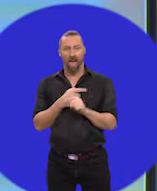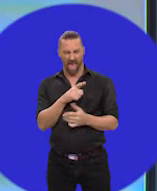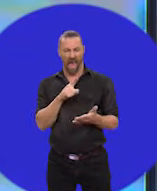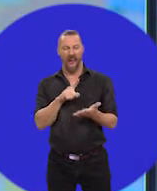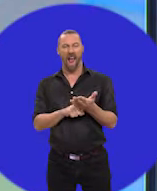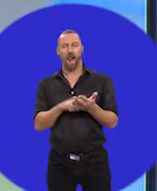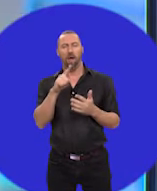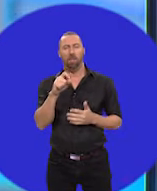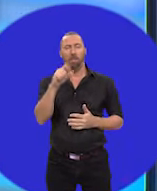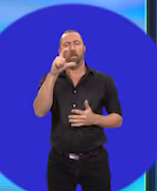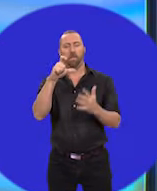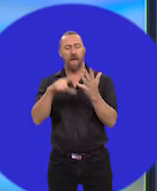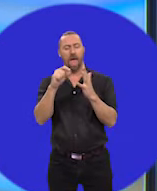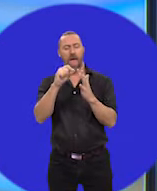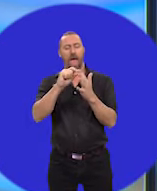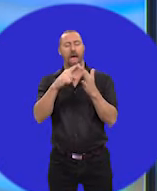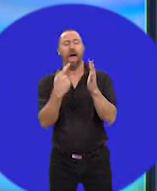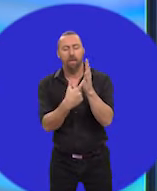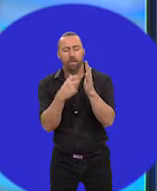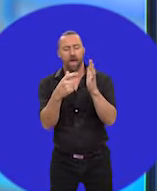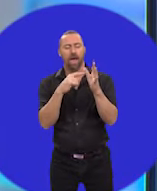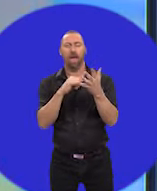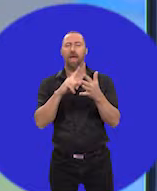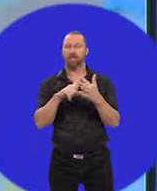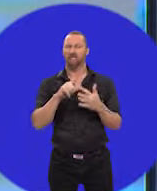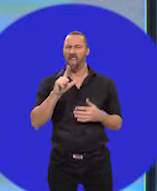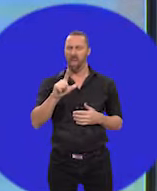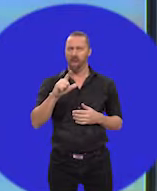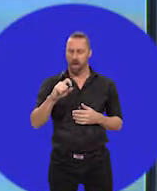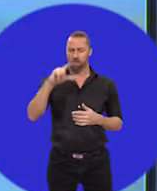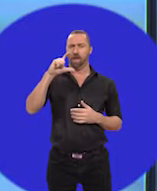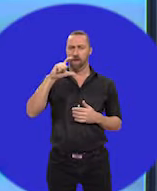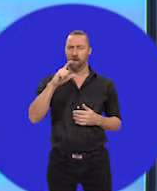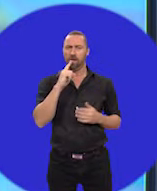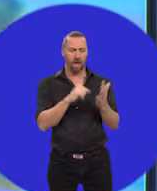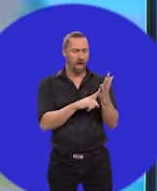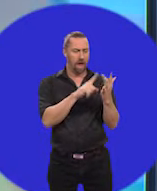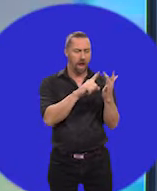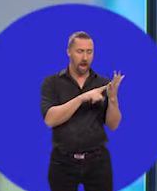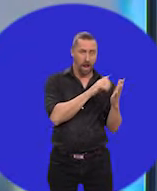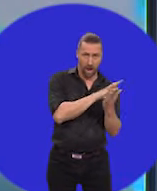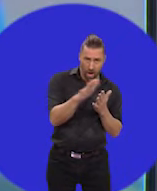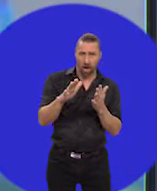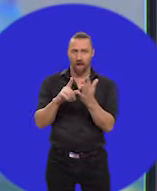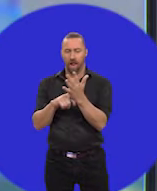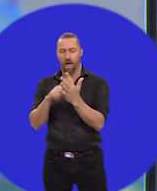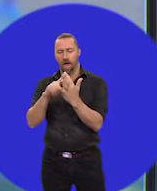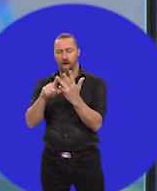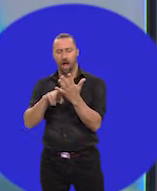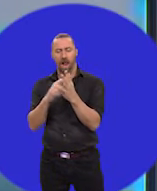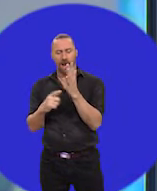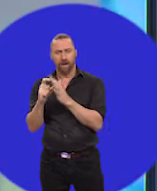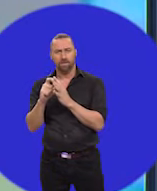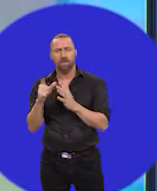bottom and across. That's the uppercase L. Did you notice that Lila and Leonard had